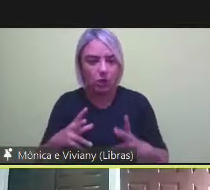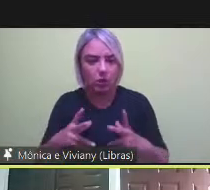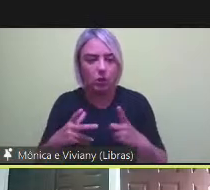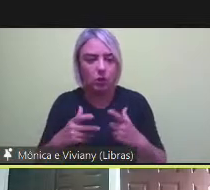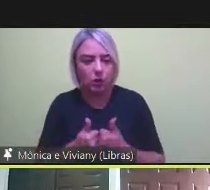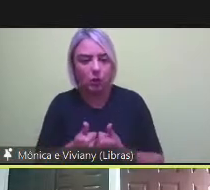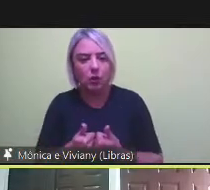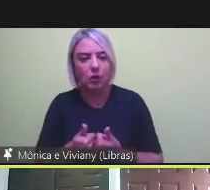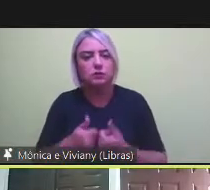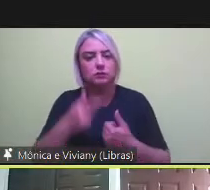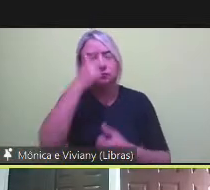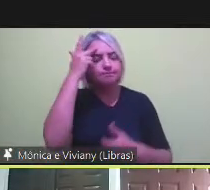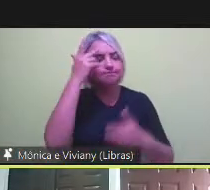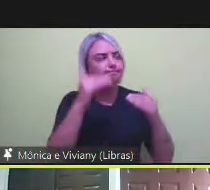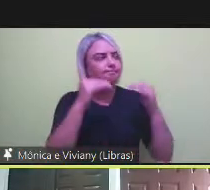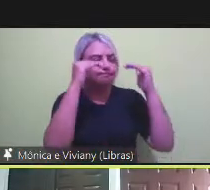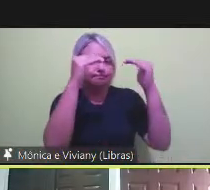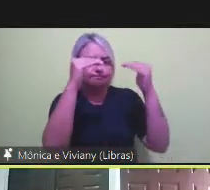one. There are